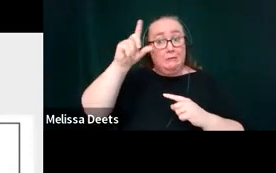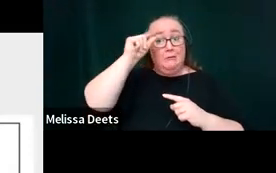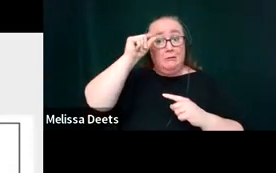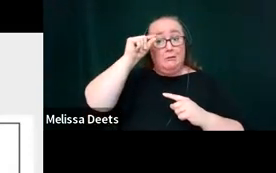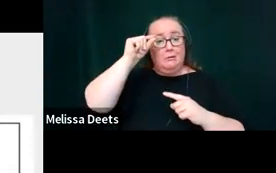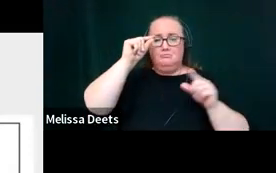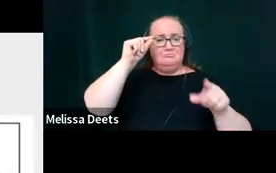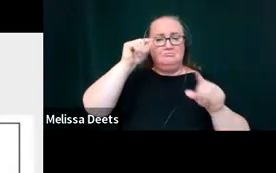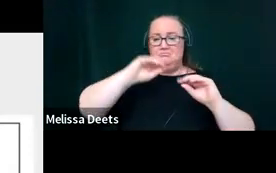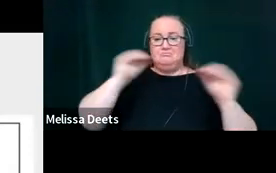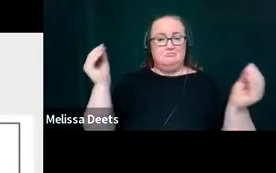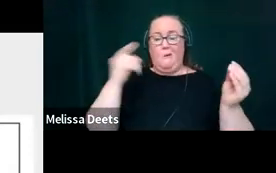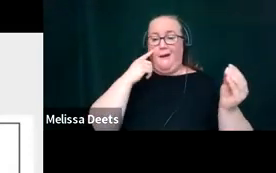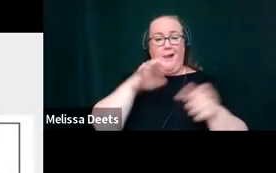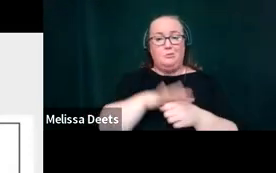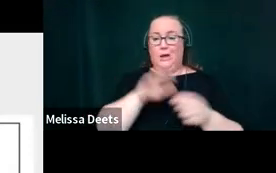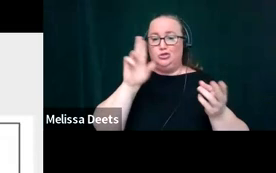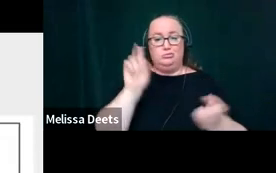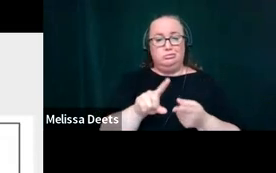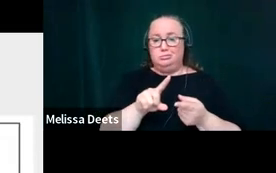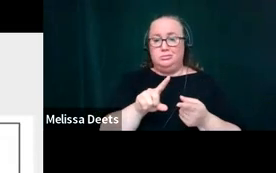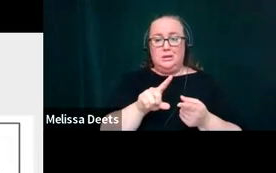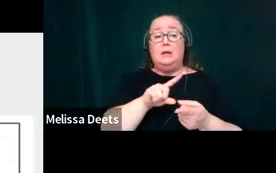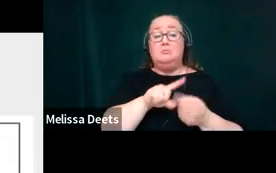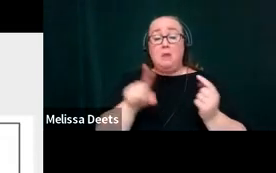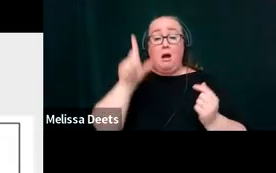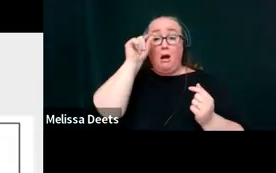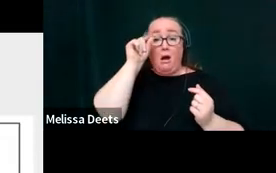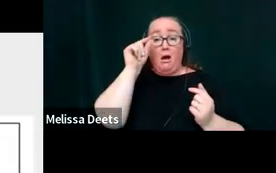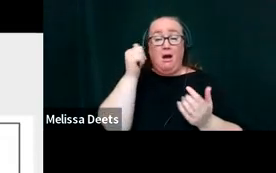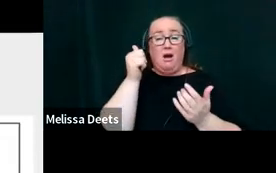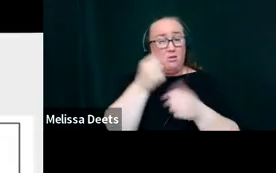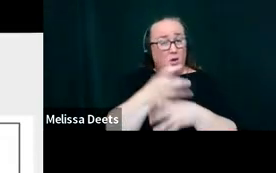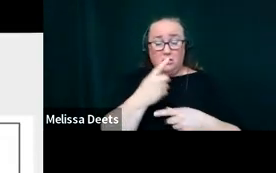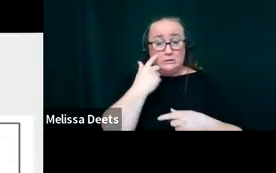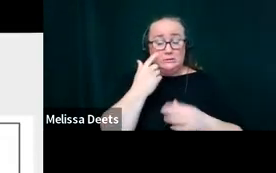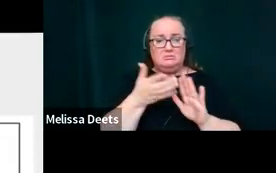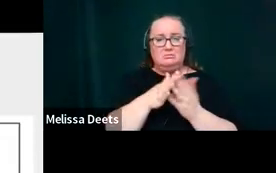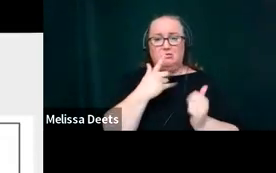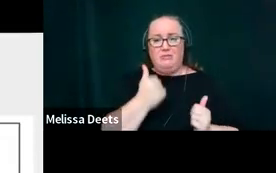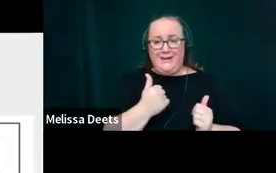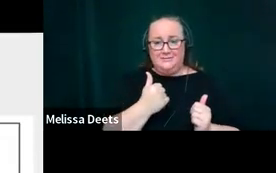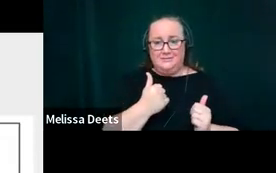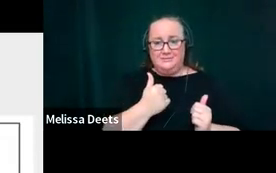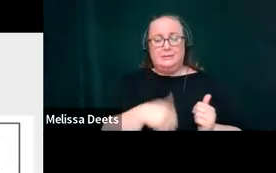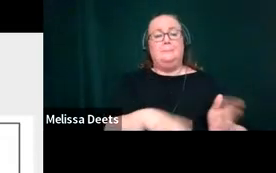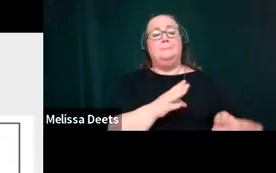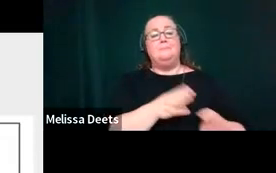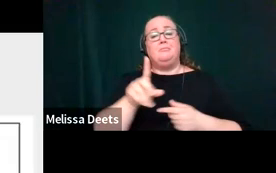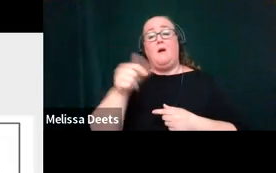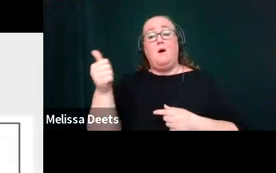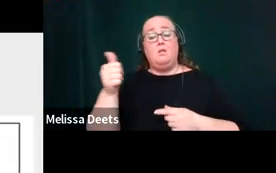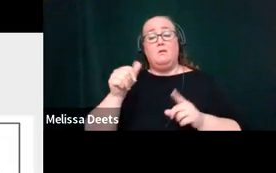any lowering of eye pressure, but they did find that the eye drops made the eyes very red. Then there was another trial, a